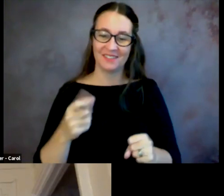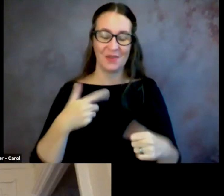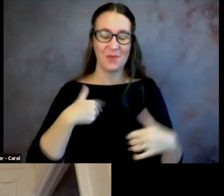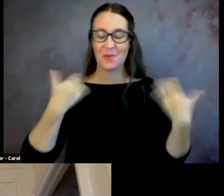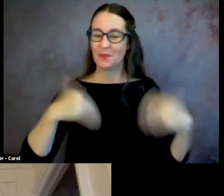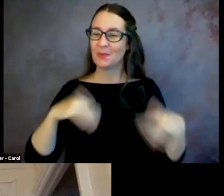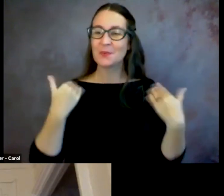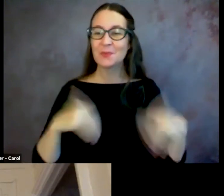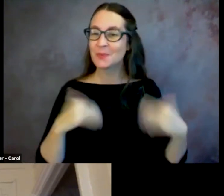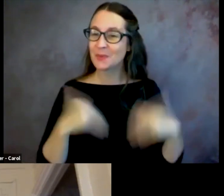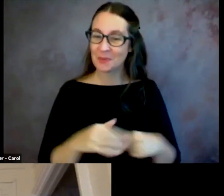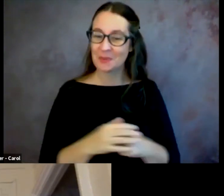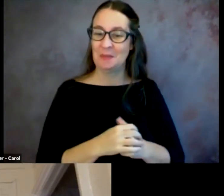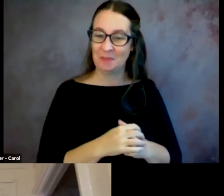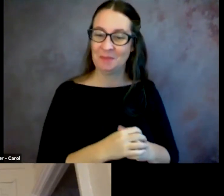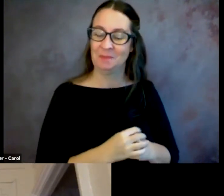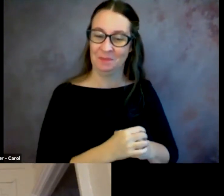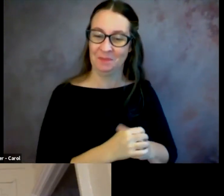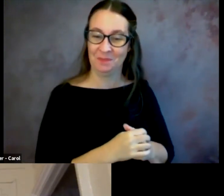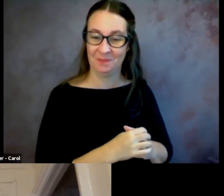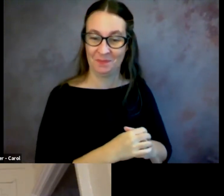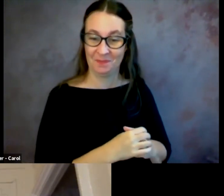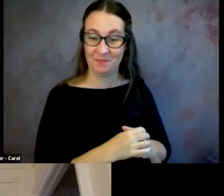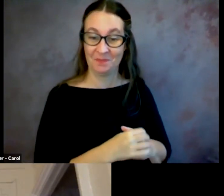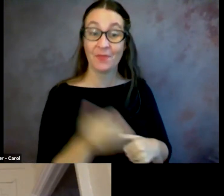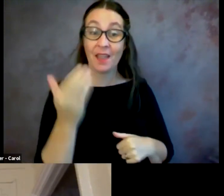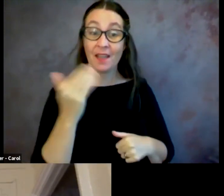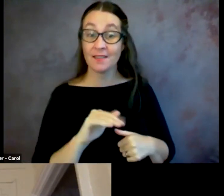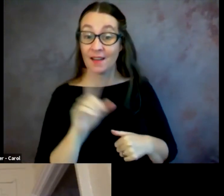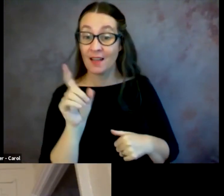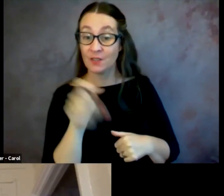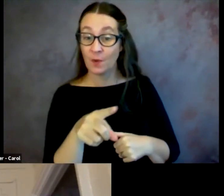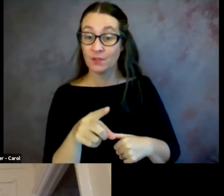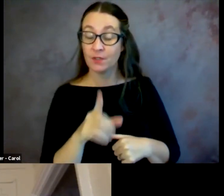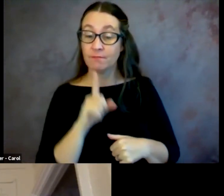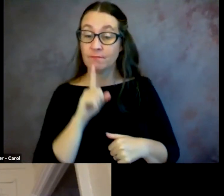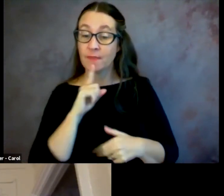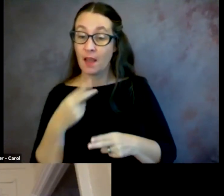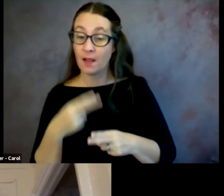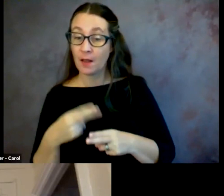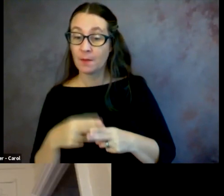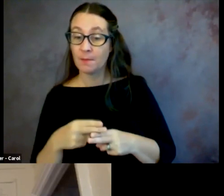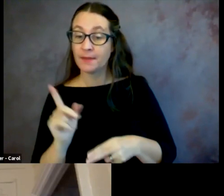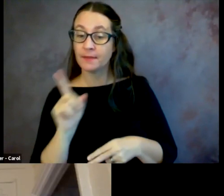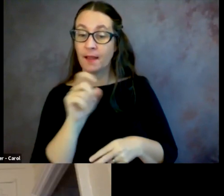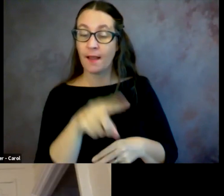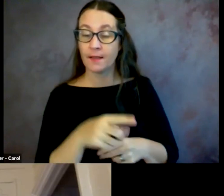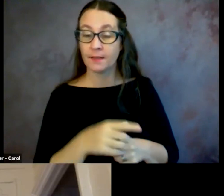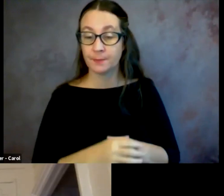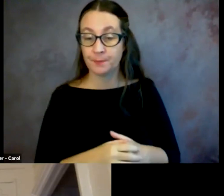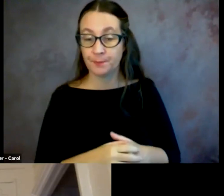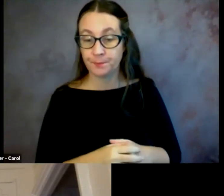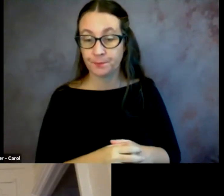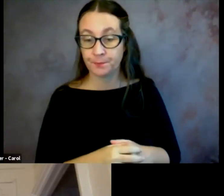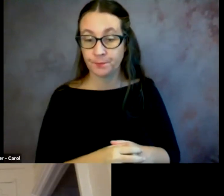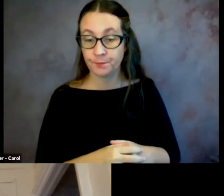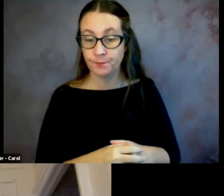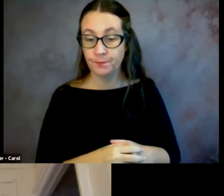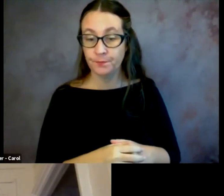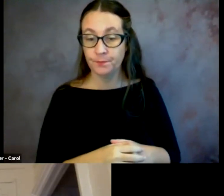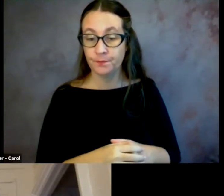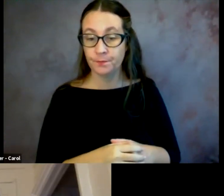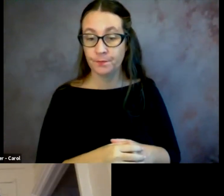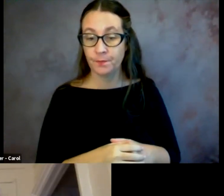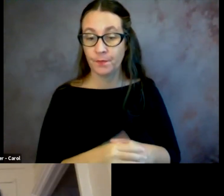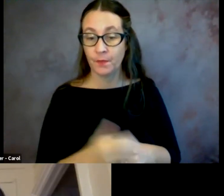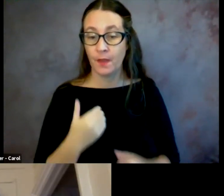away. So next question is, we have an anonymous attendee who asked, is there a web browser for a Mac